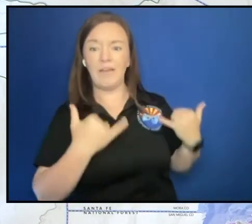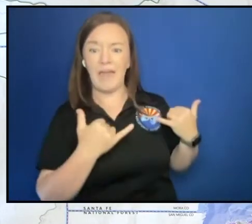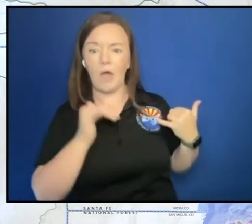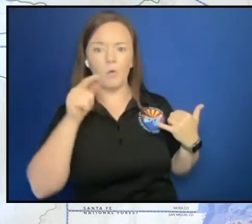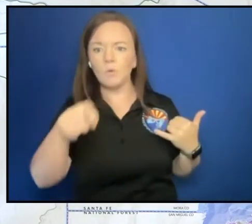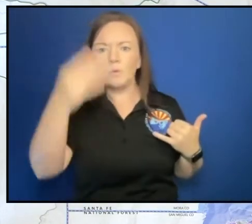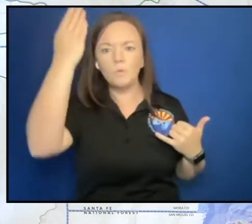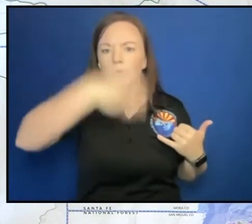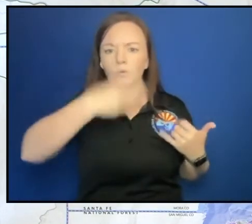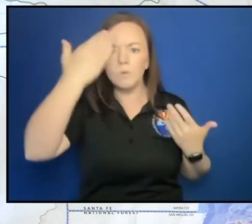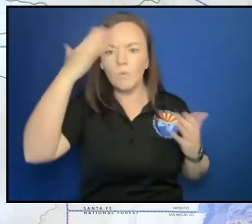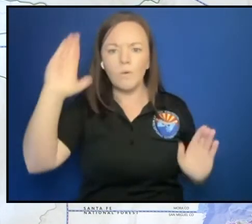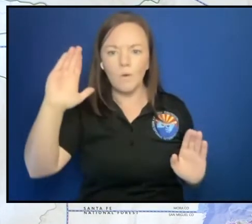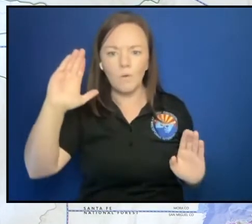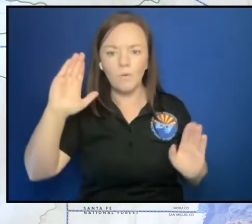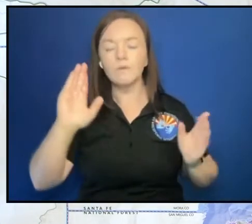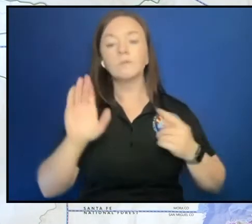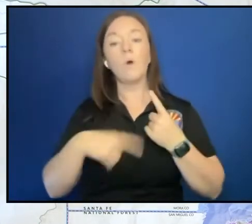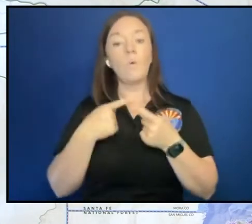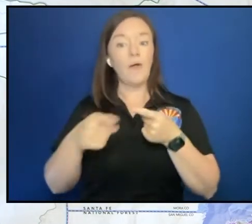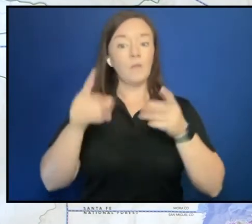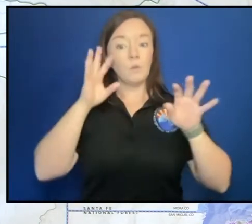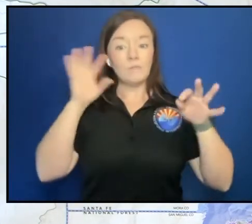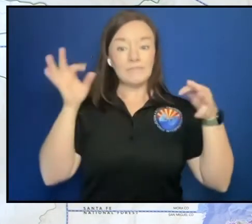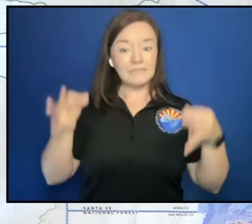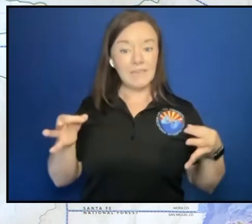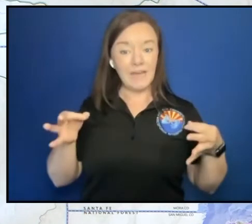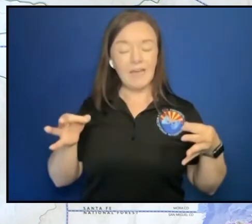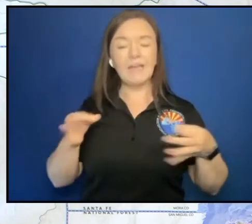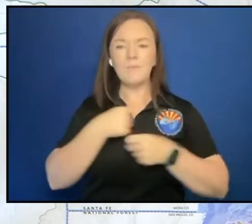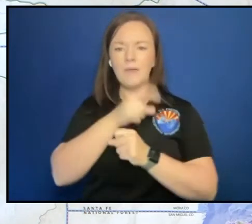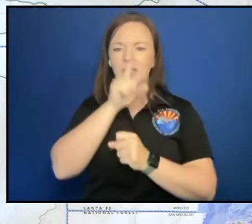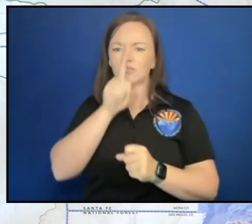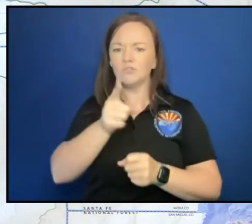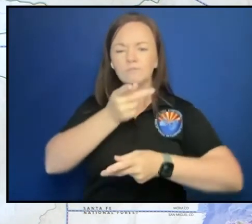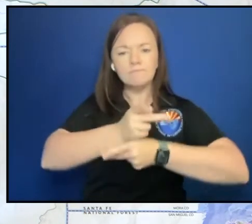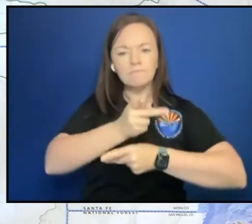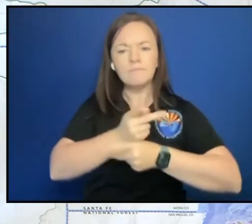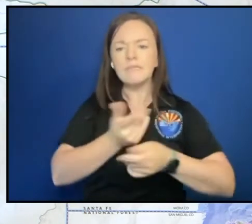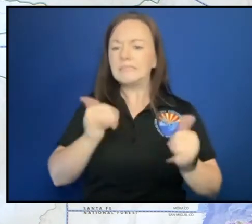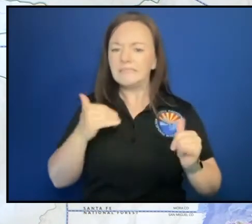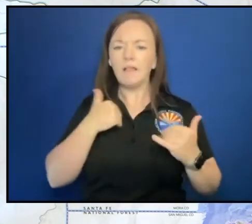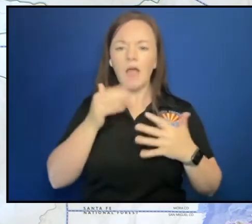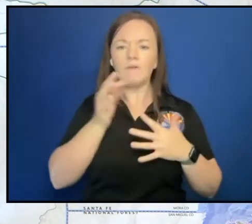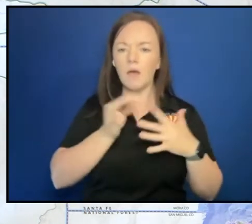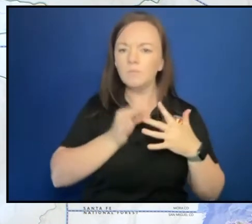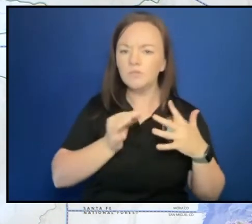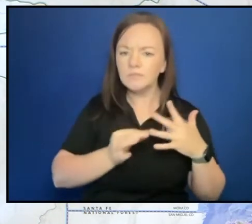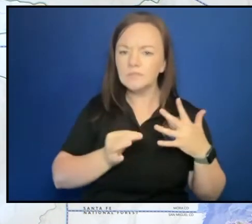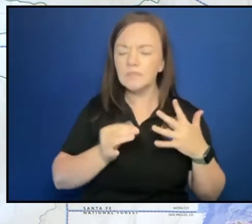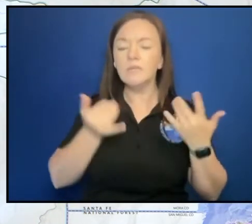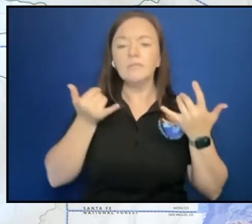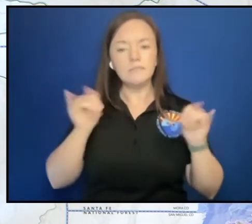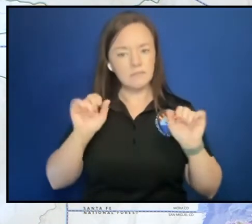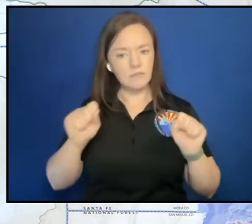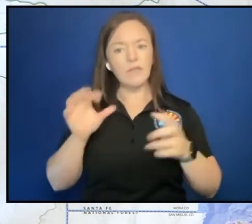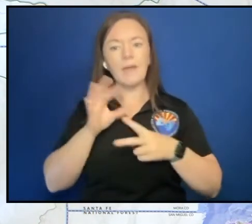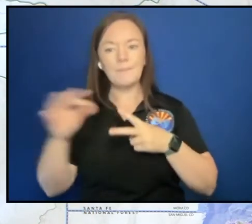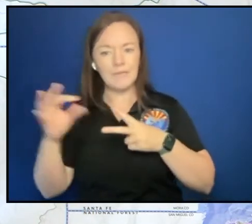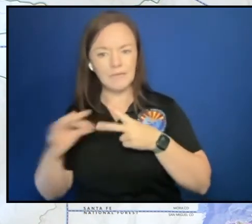ask you to make sure that you make those decision points wherever you maintain that optionality and you have the ability to choose, and you're not forced